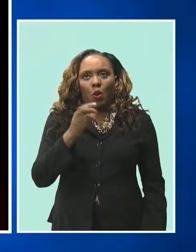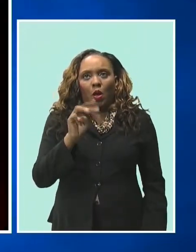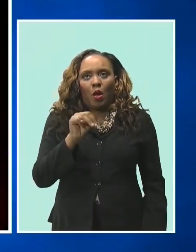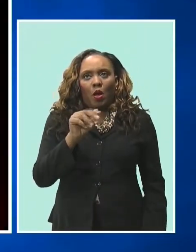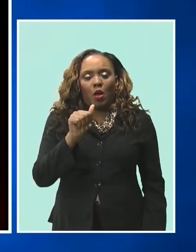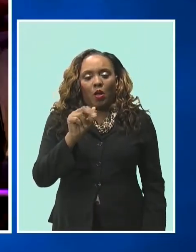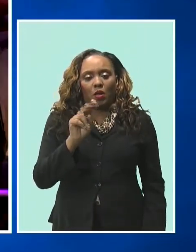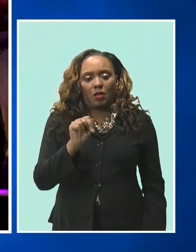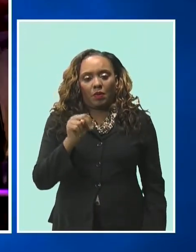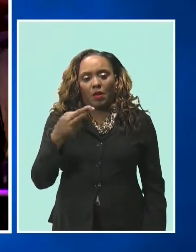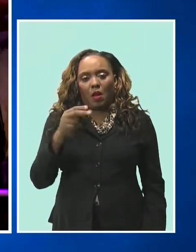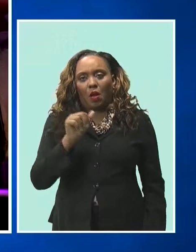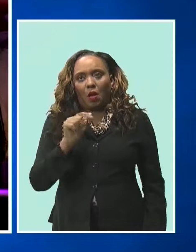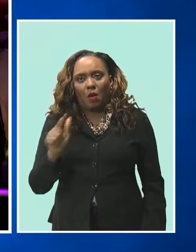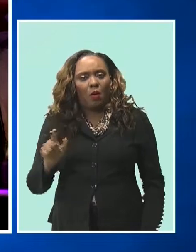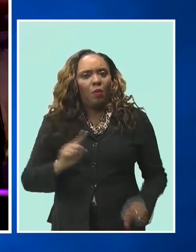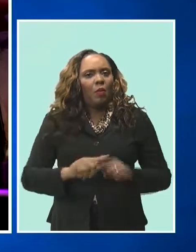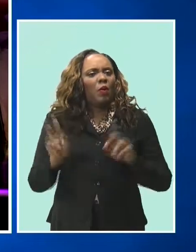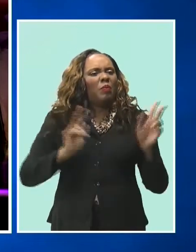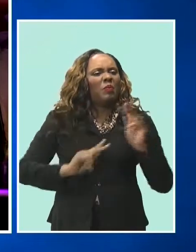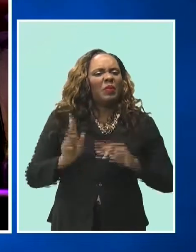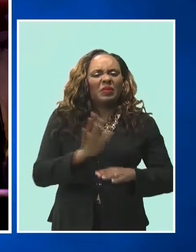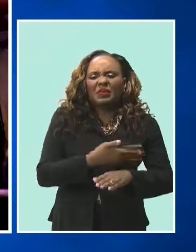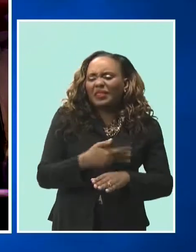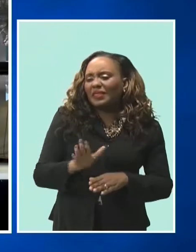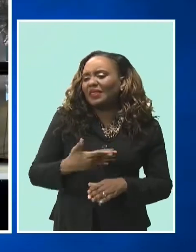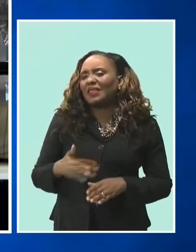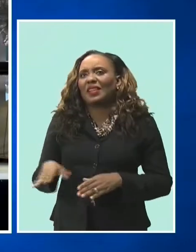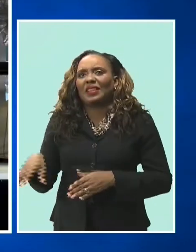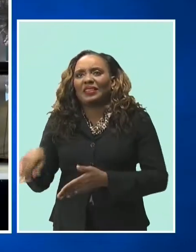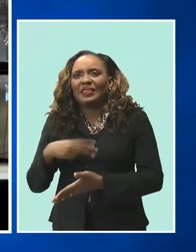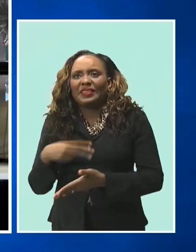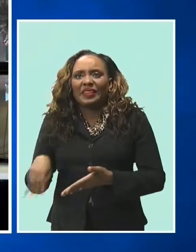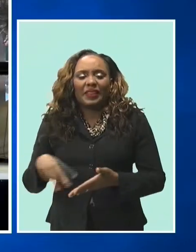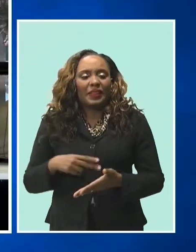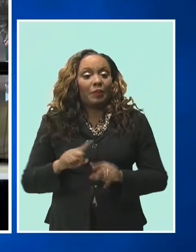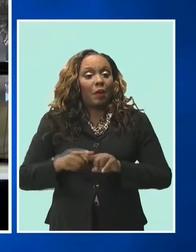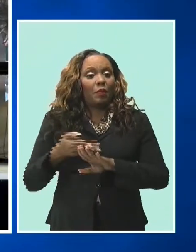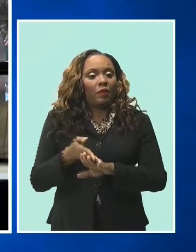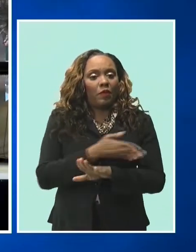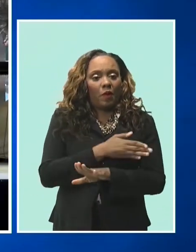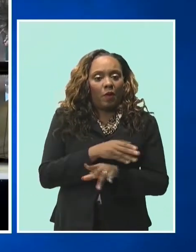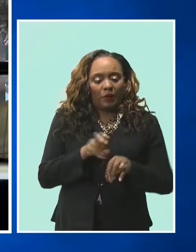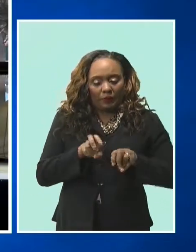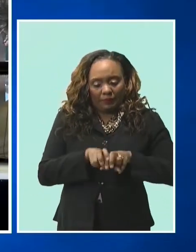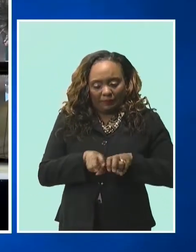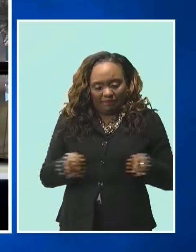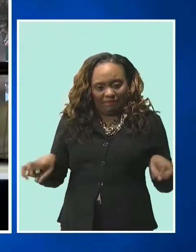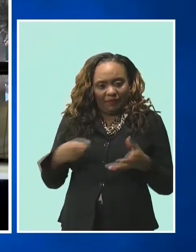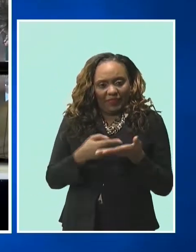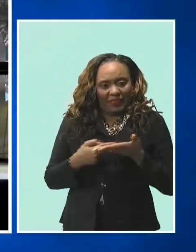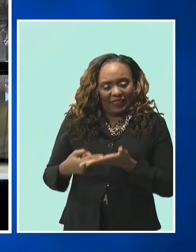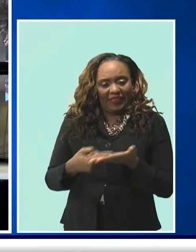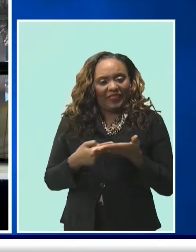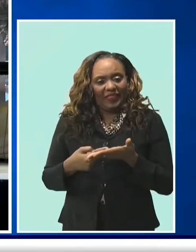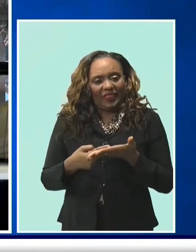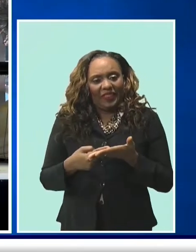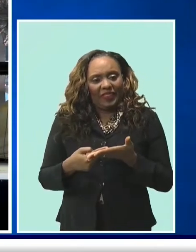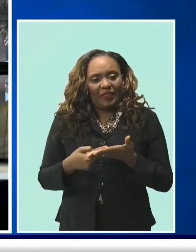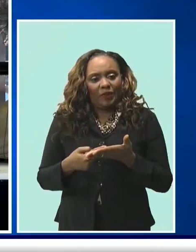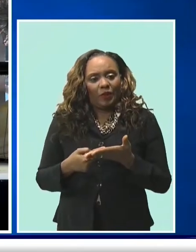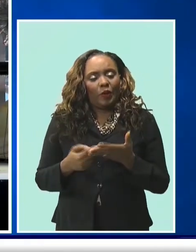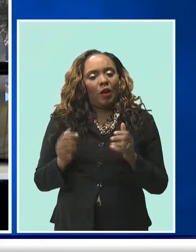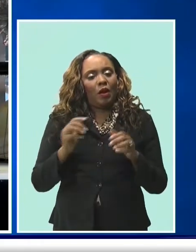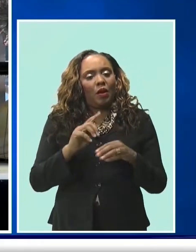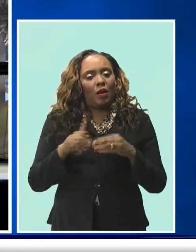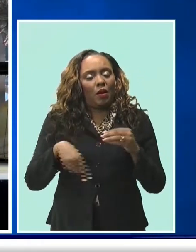some well-known performers and school groups, there was a panel discussion earlier in the evening hosted by women